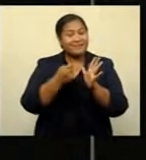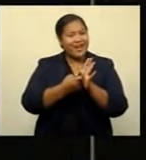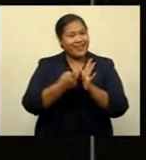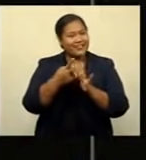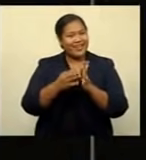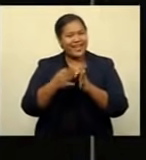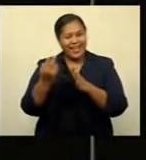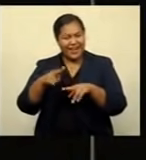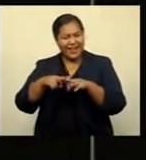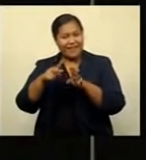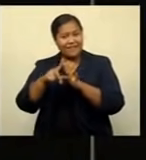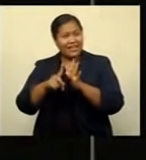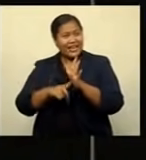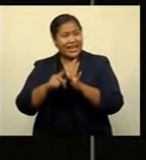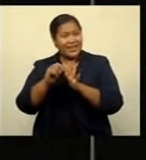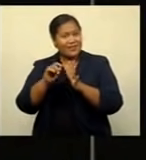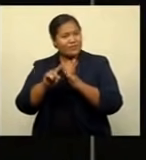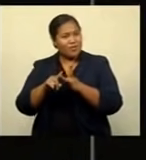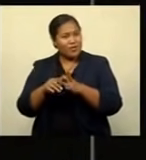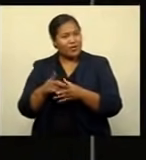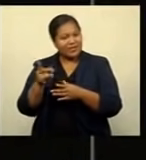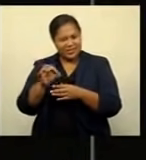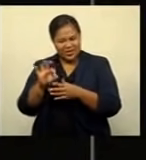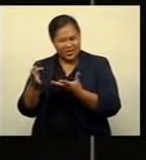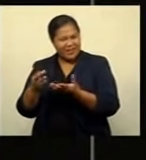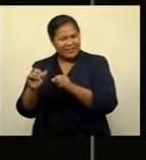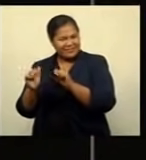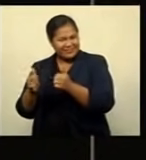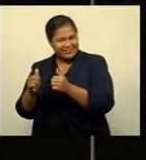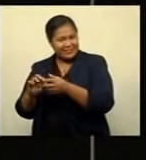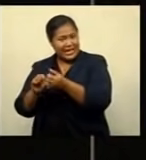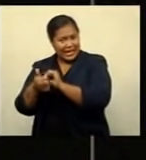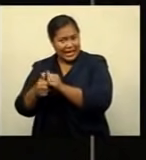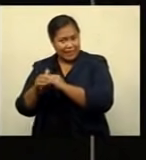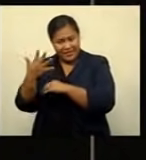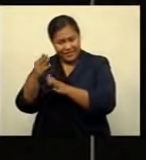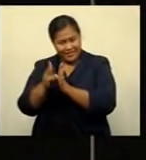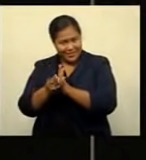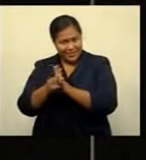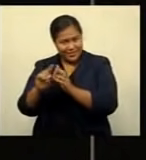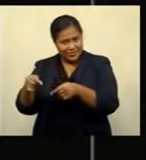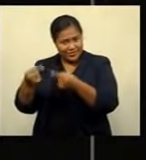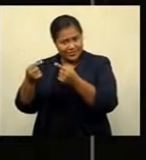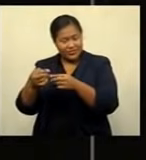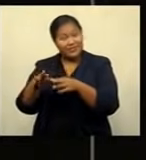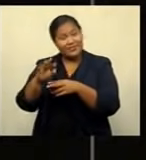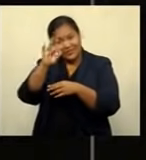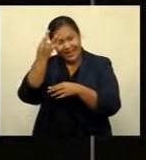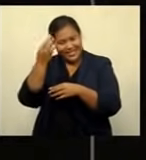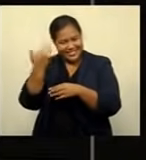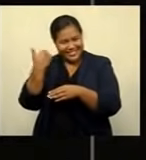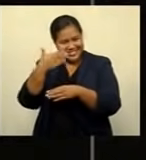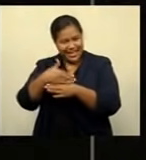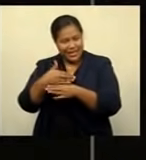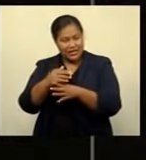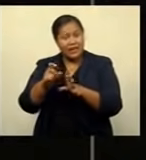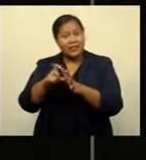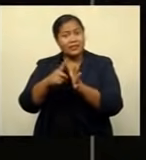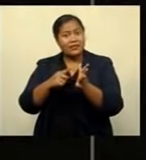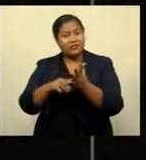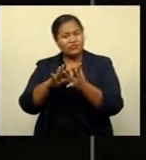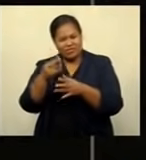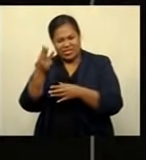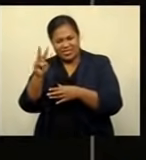Koroimbete and Filippo Ndaungunu didn't last more than 5 minutes in the final test against France last night. Ndaungunu played for just